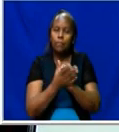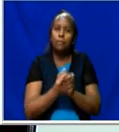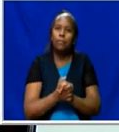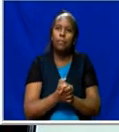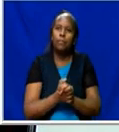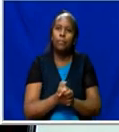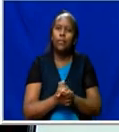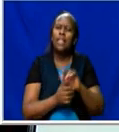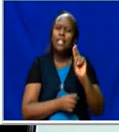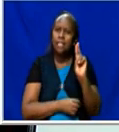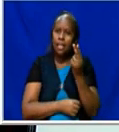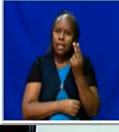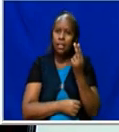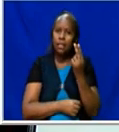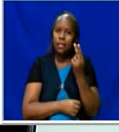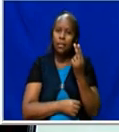The second